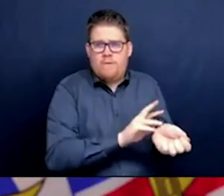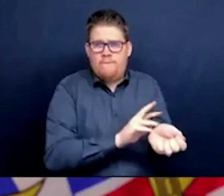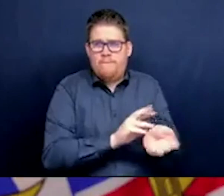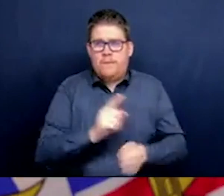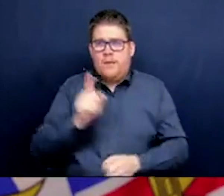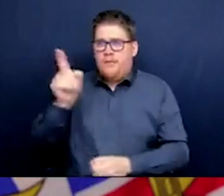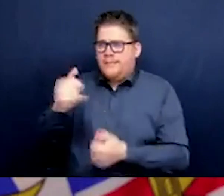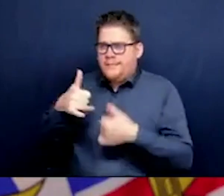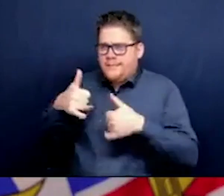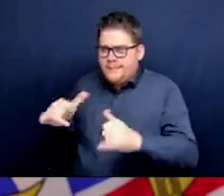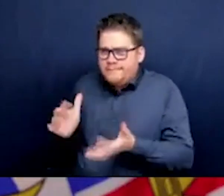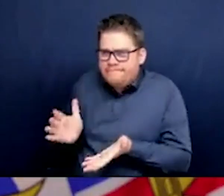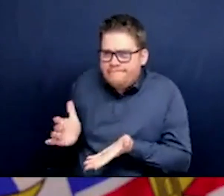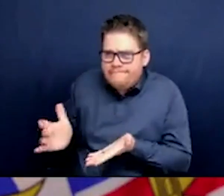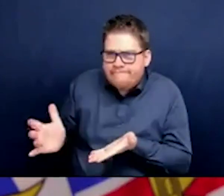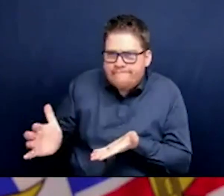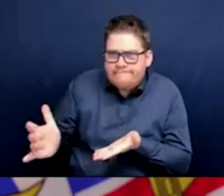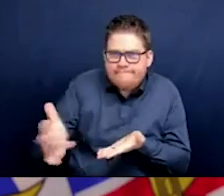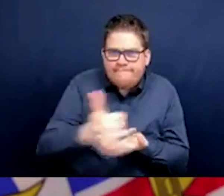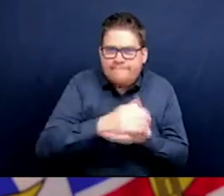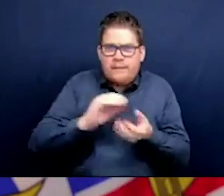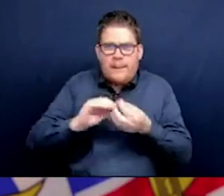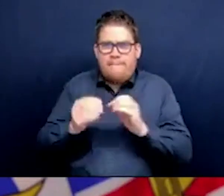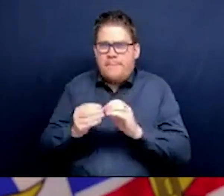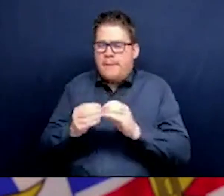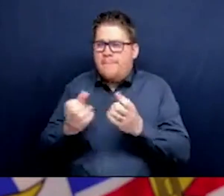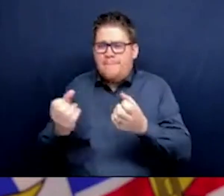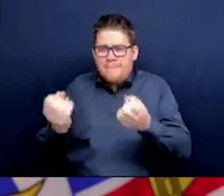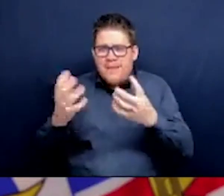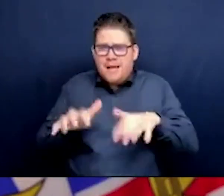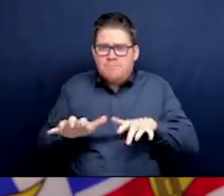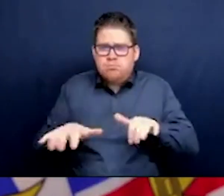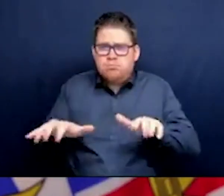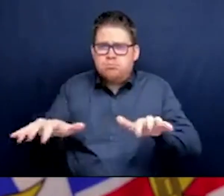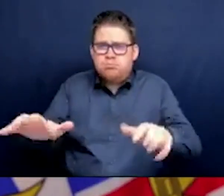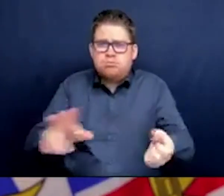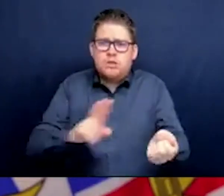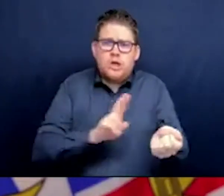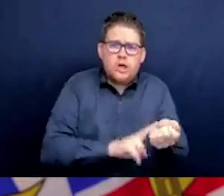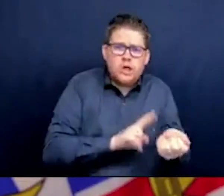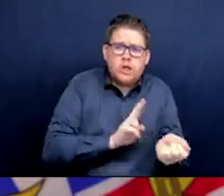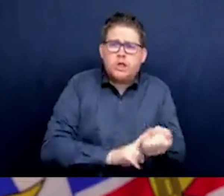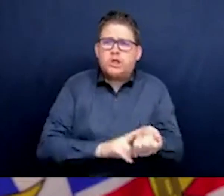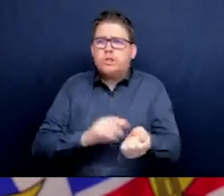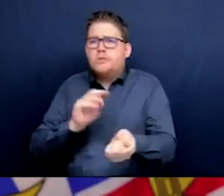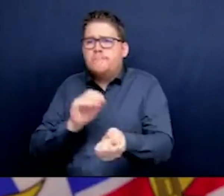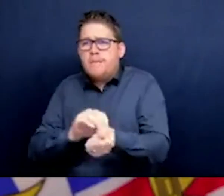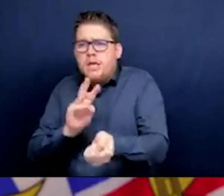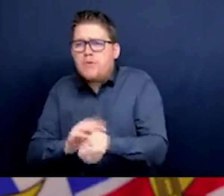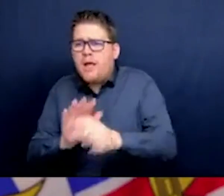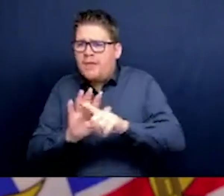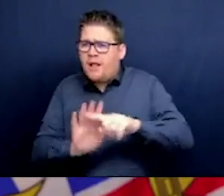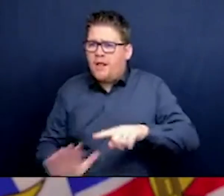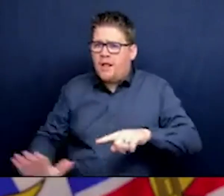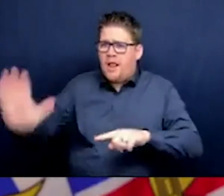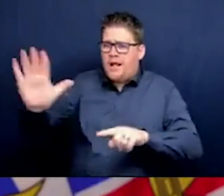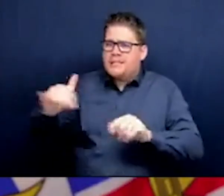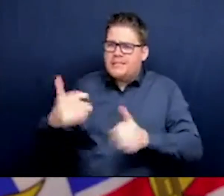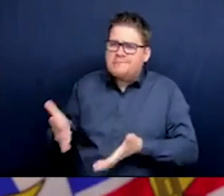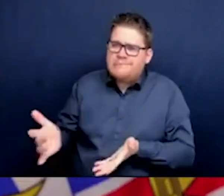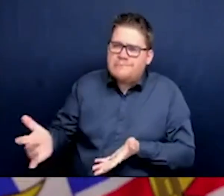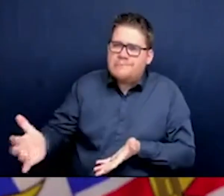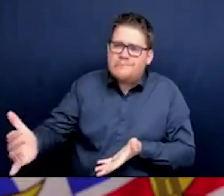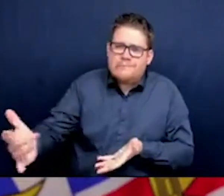so many registrants, and it is a process, and I've mentioned this before, that it was a lot more challenging than we initially